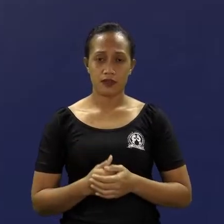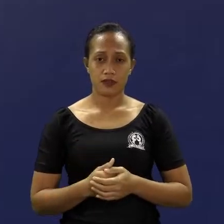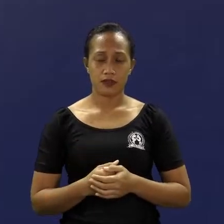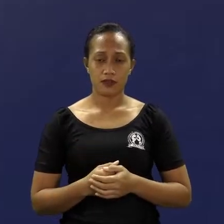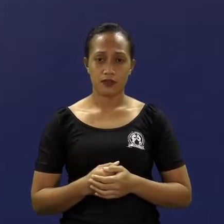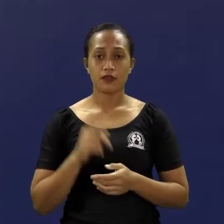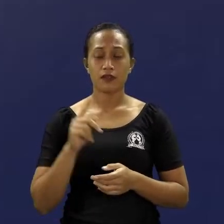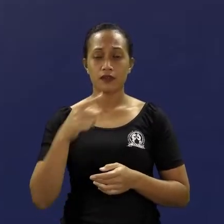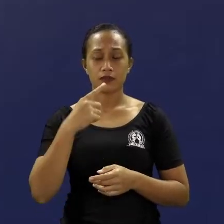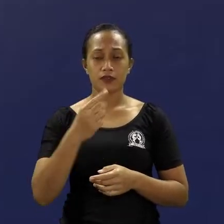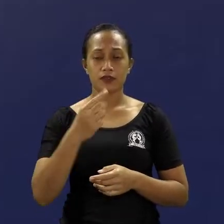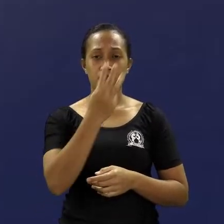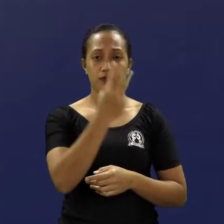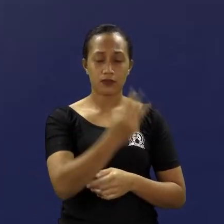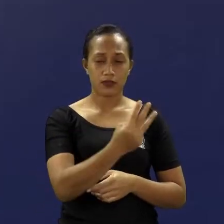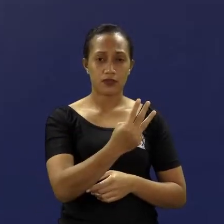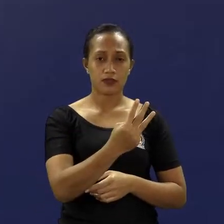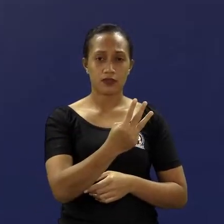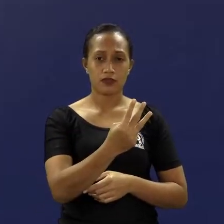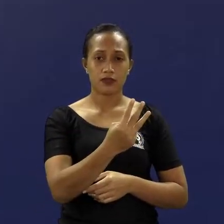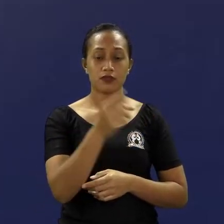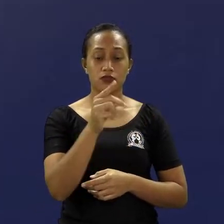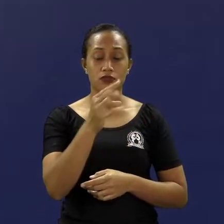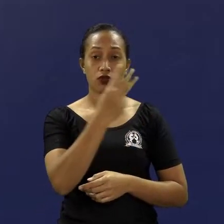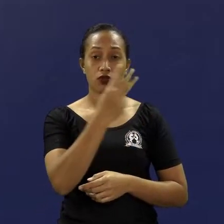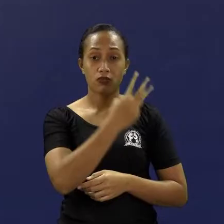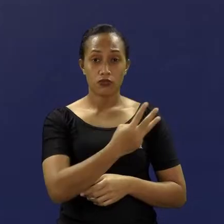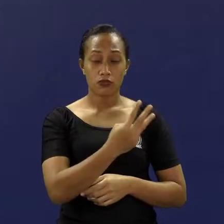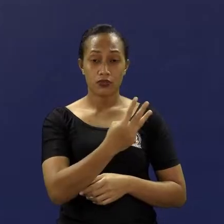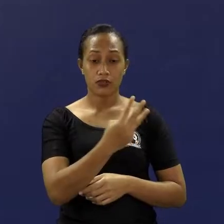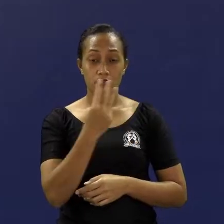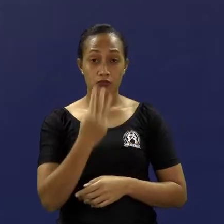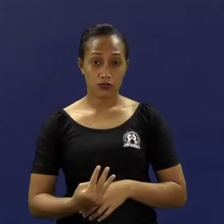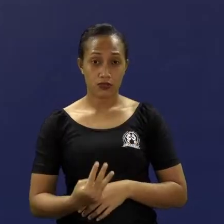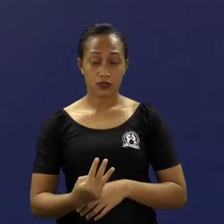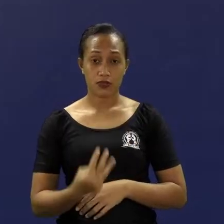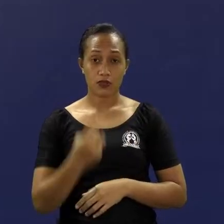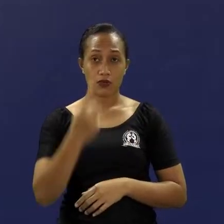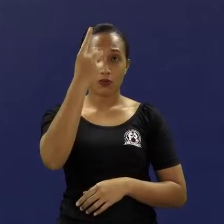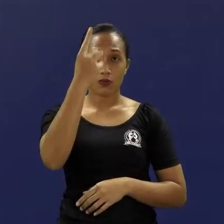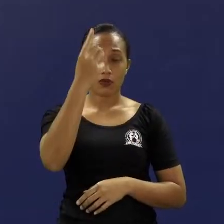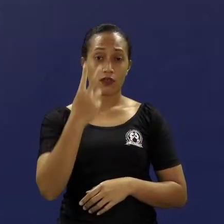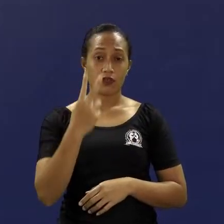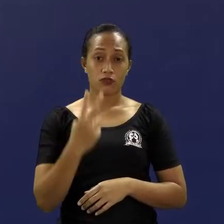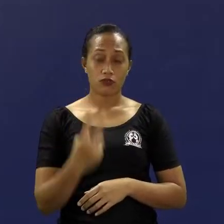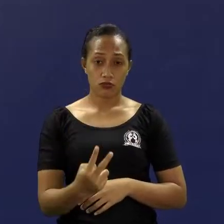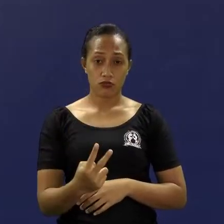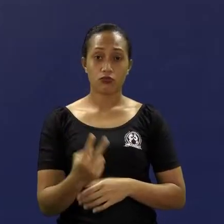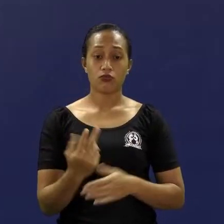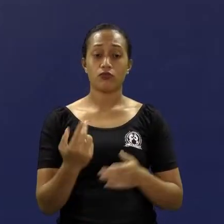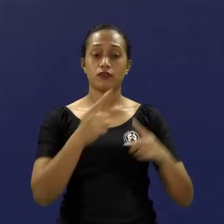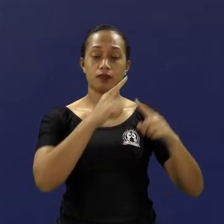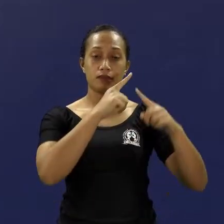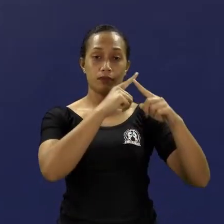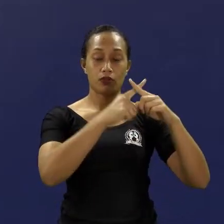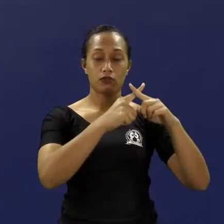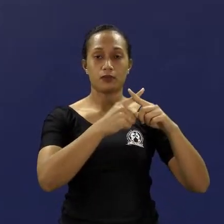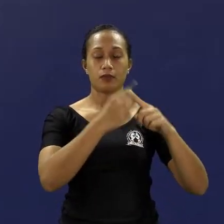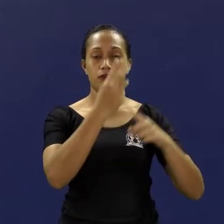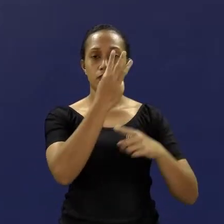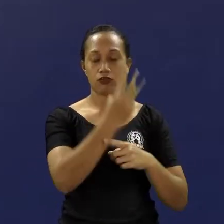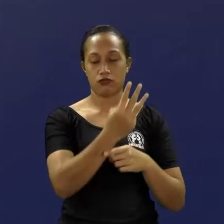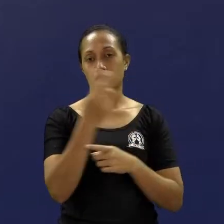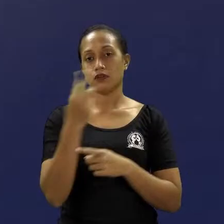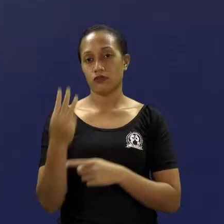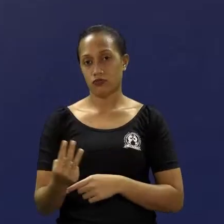Then we say 3. So 3 over 3. 1 over 2 multiplied by